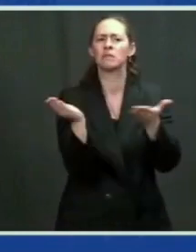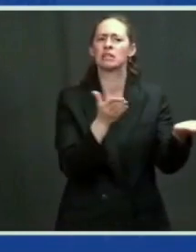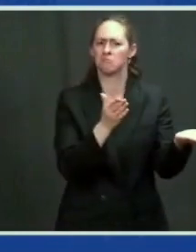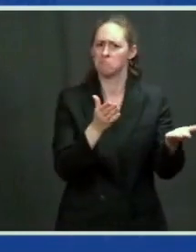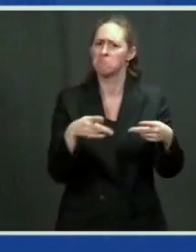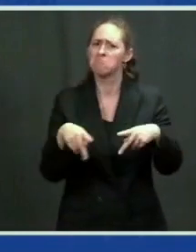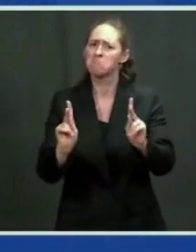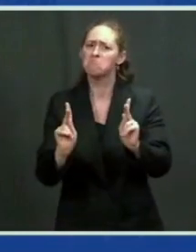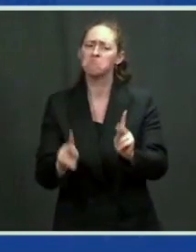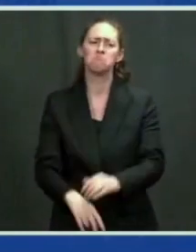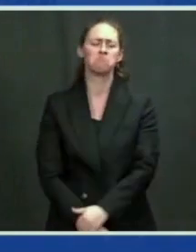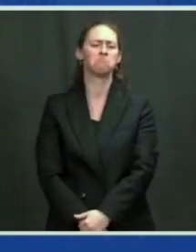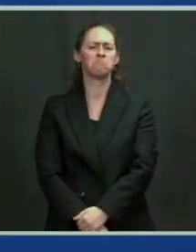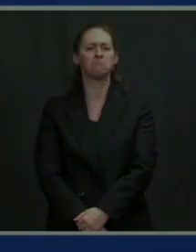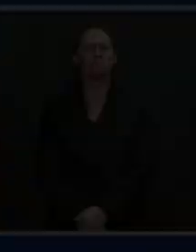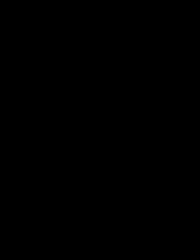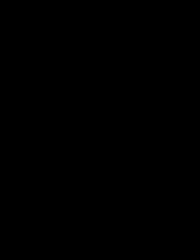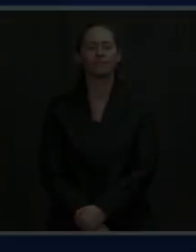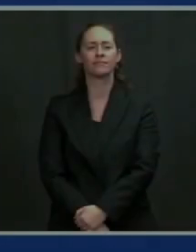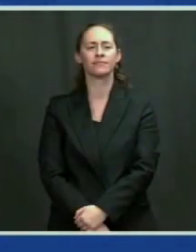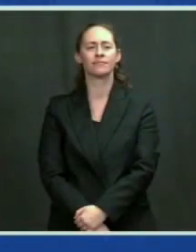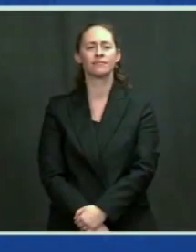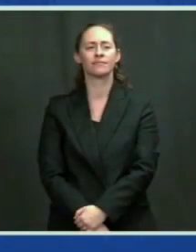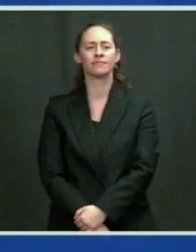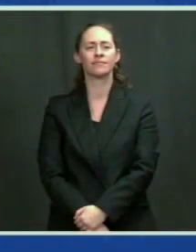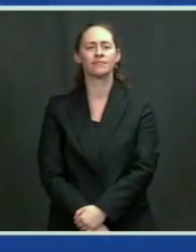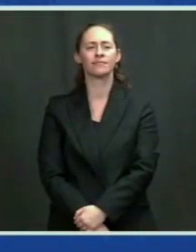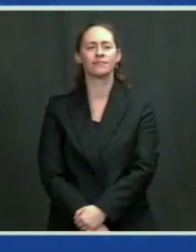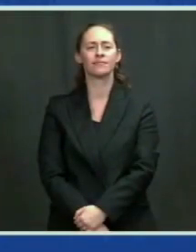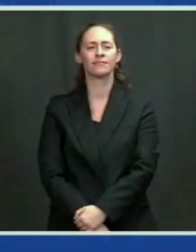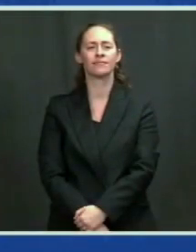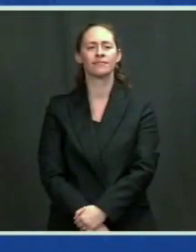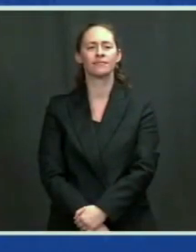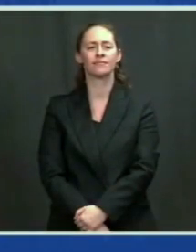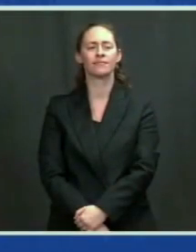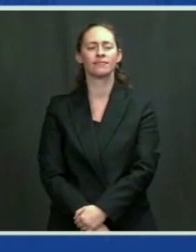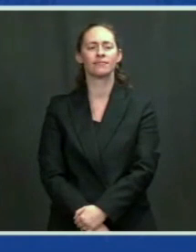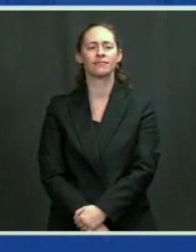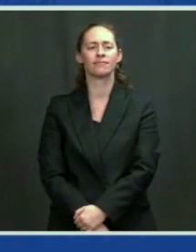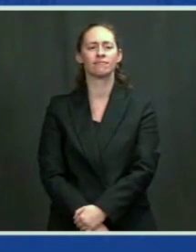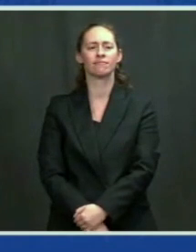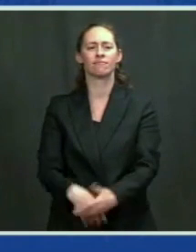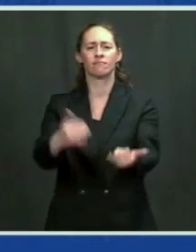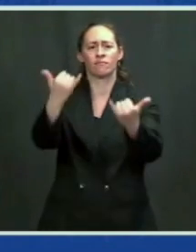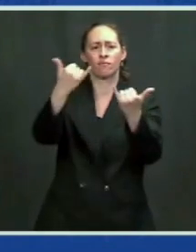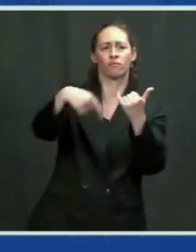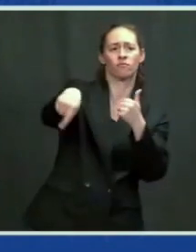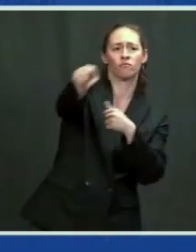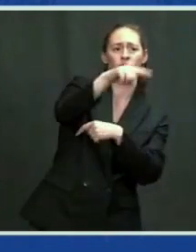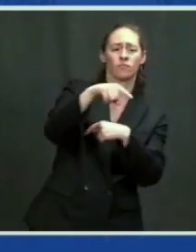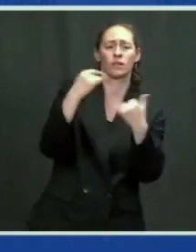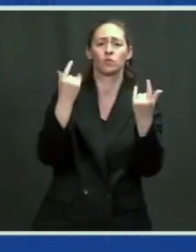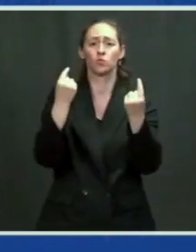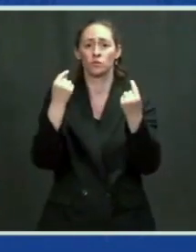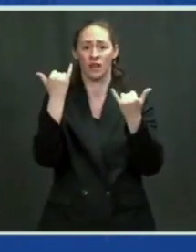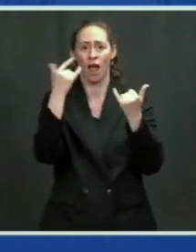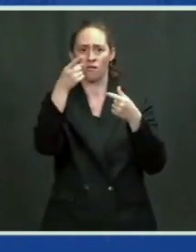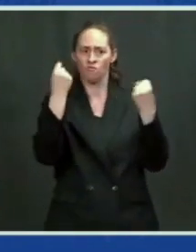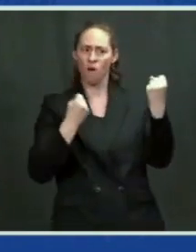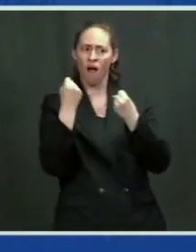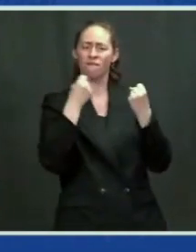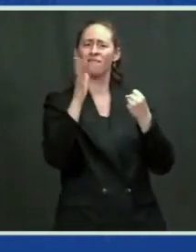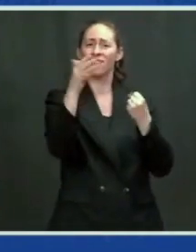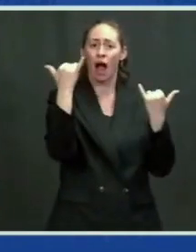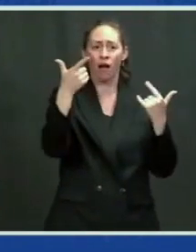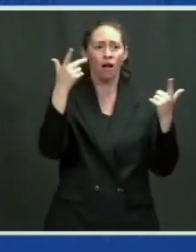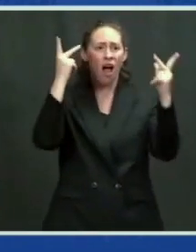full service is fully restored. Don't panic, number one. I know seeing lines at the pumps or gas stations with no